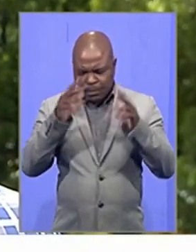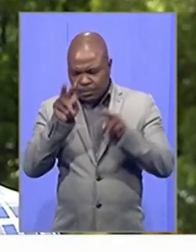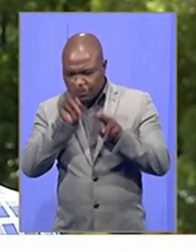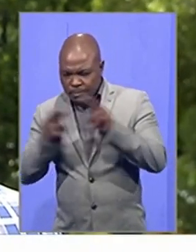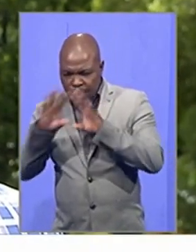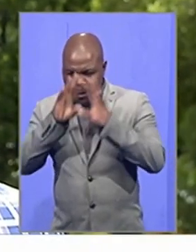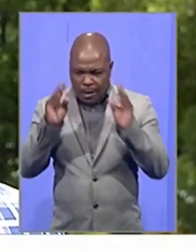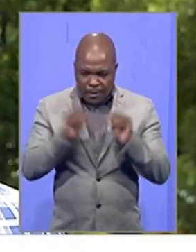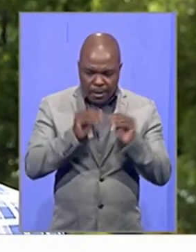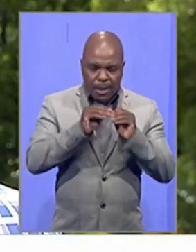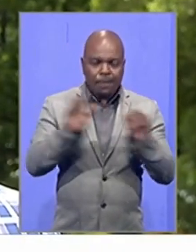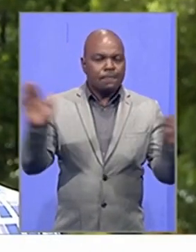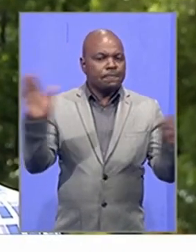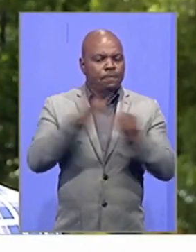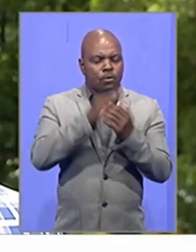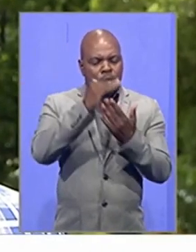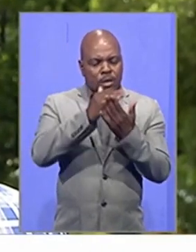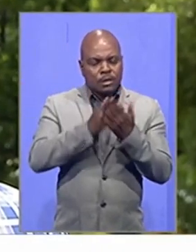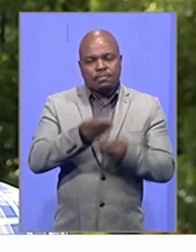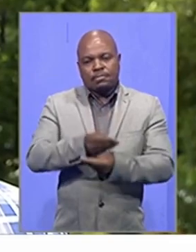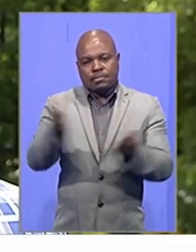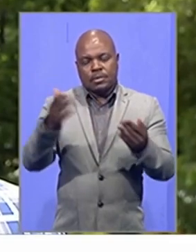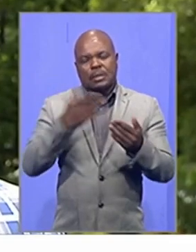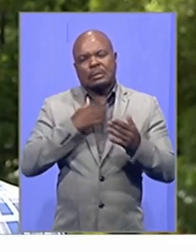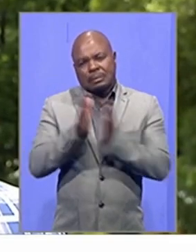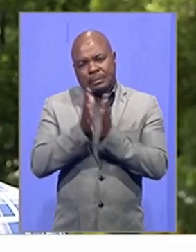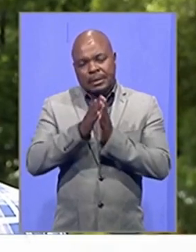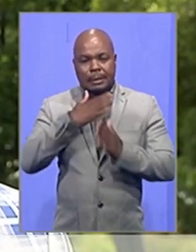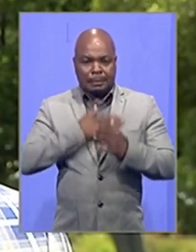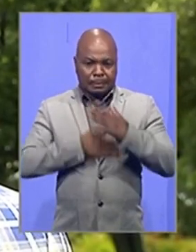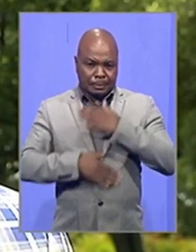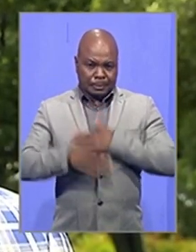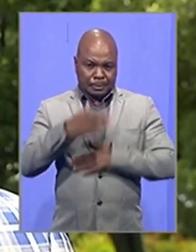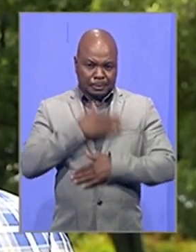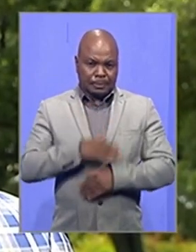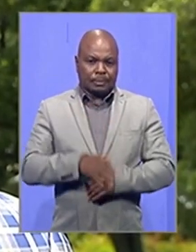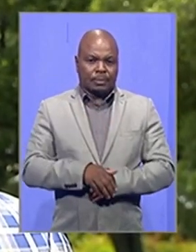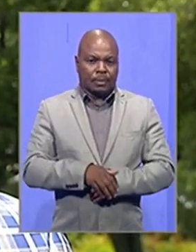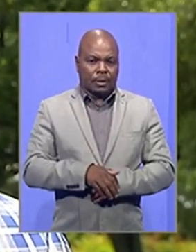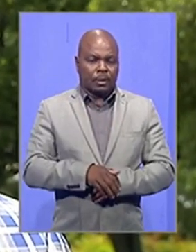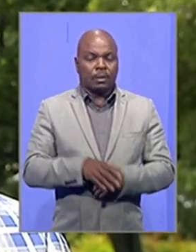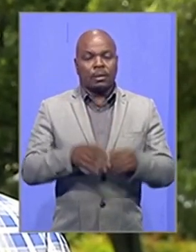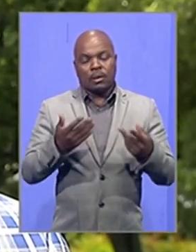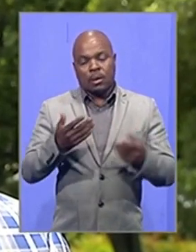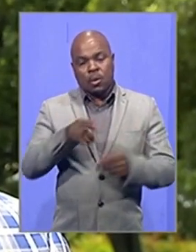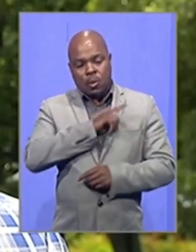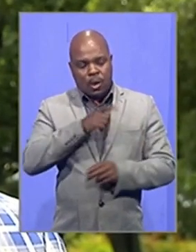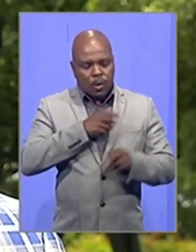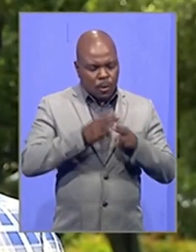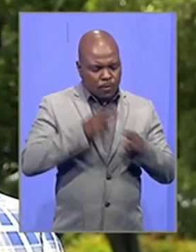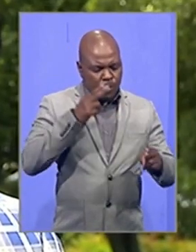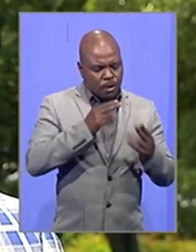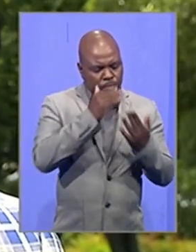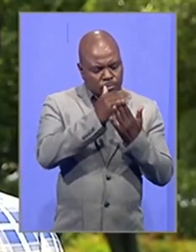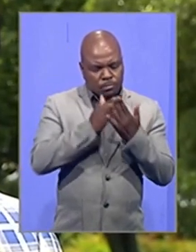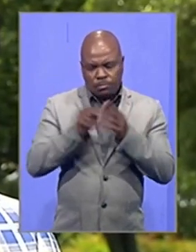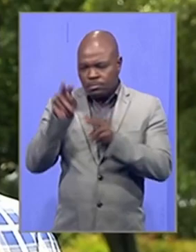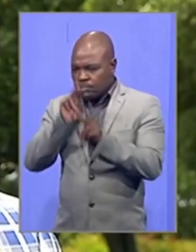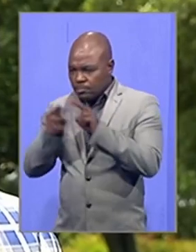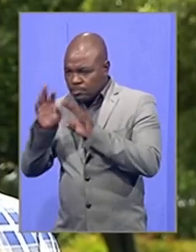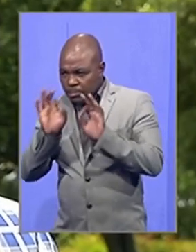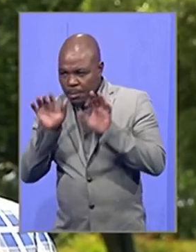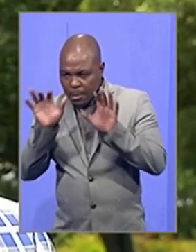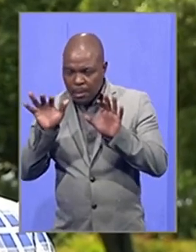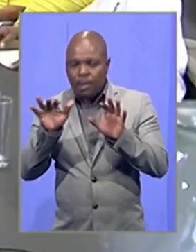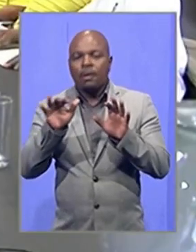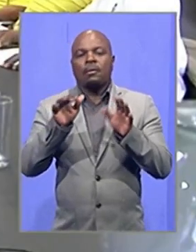process. So we'll appeal for a bit of patience on behalf of other ANC members so that we finalize the vetting, then